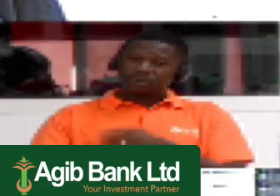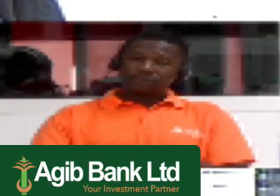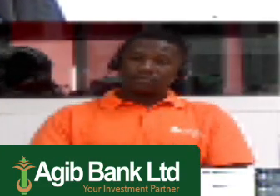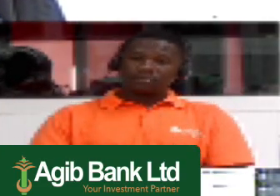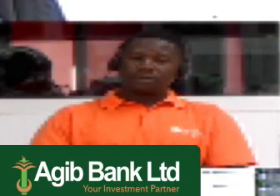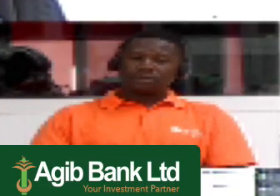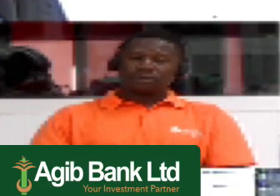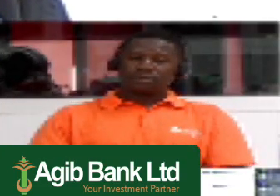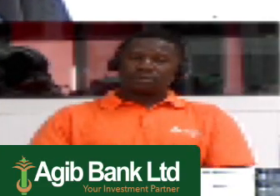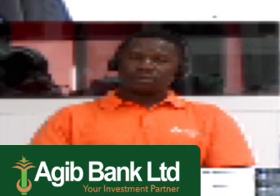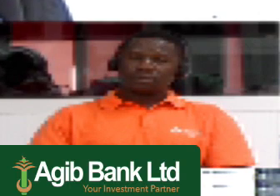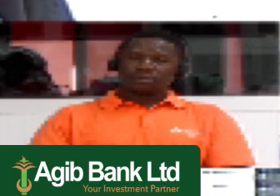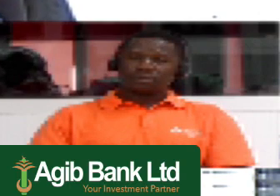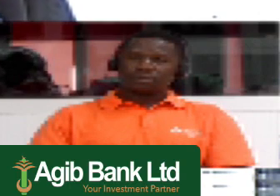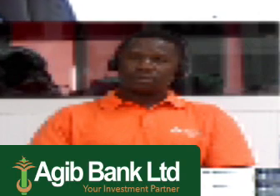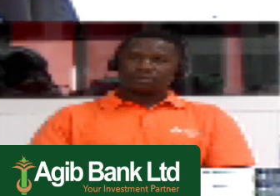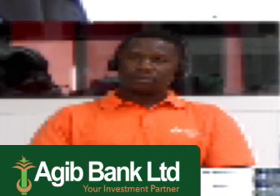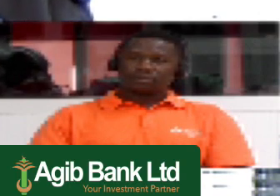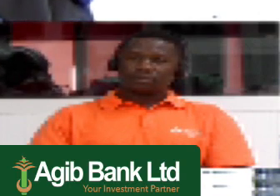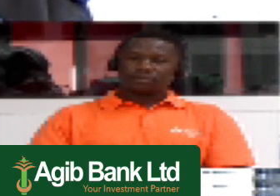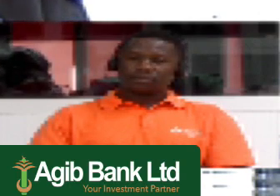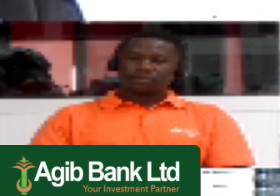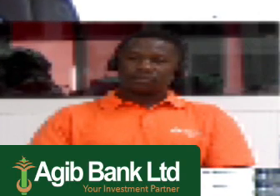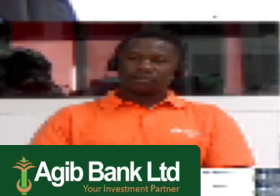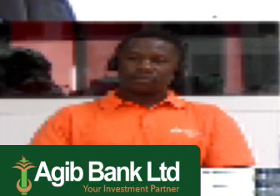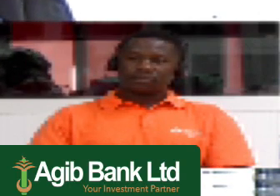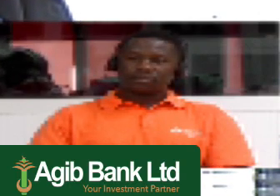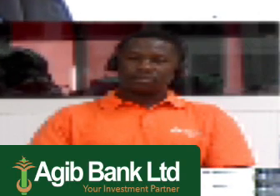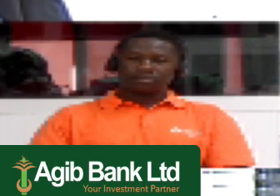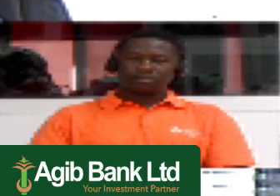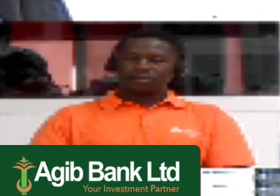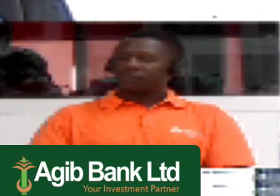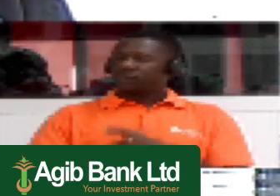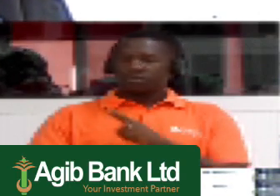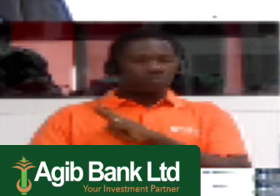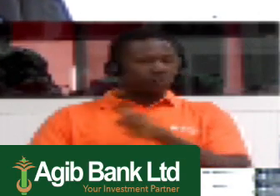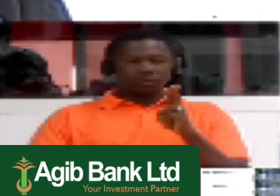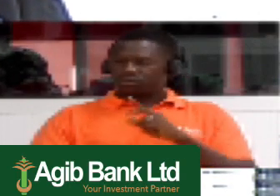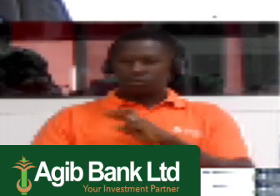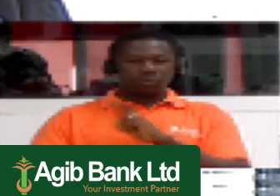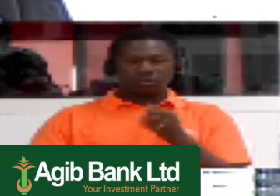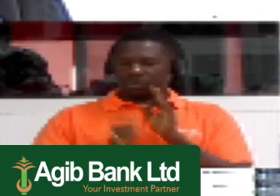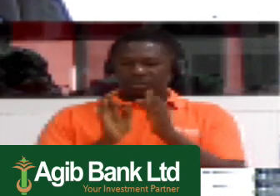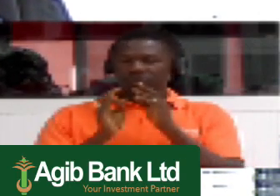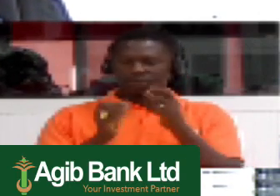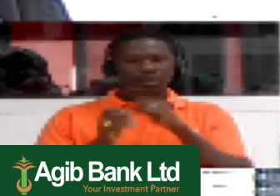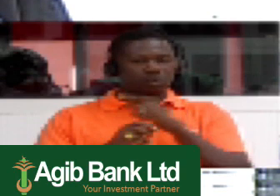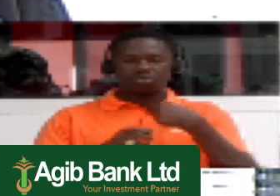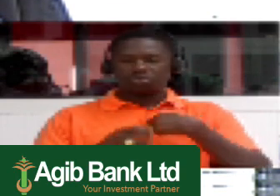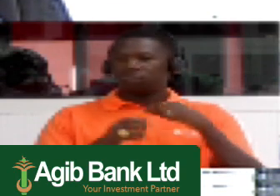ke samba sojar bundala. Ay mo fo nye. I was not briefed on that.